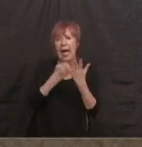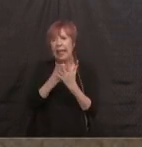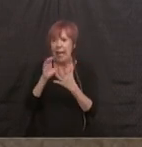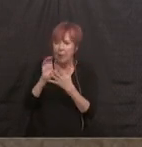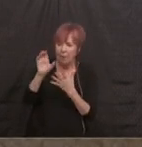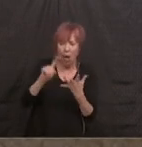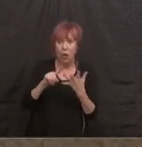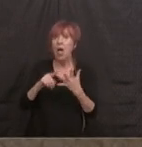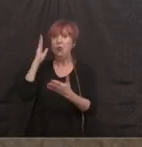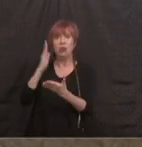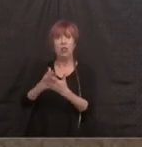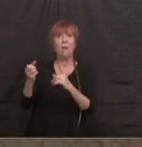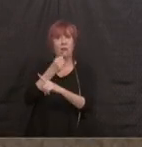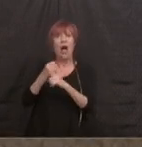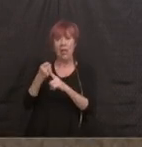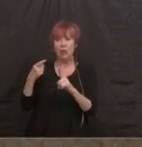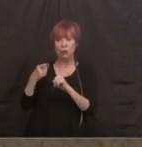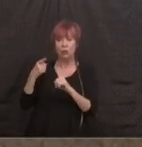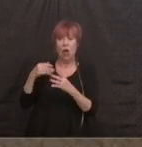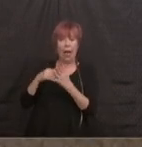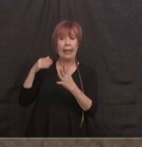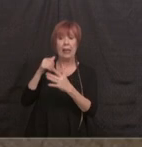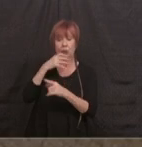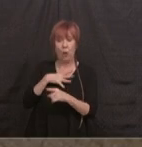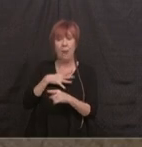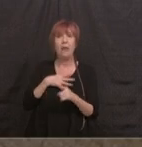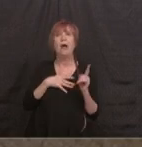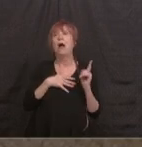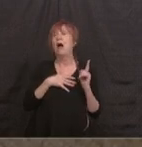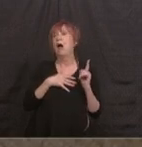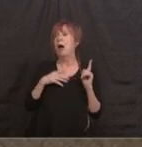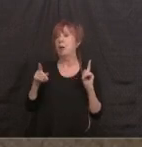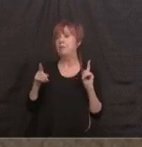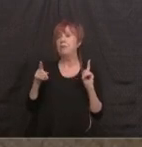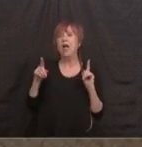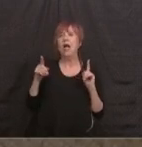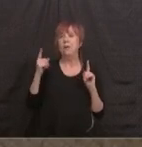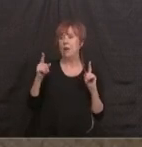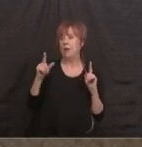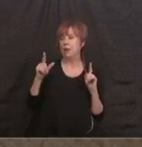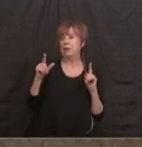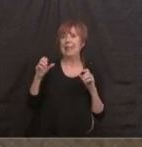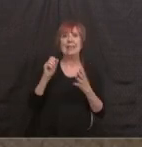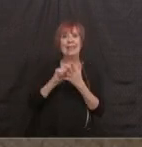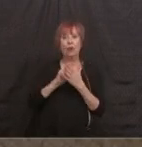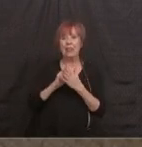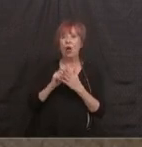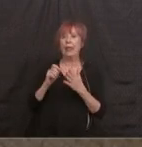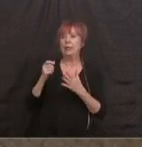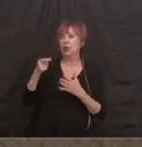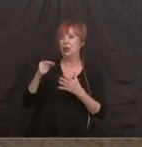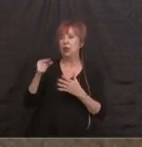ending violence against women. The Spotlight Initiative, which is Liz with the Executive Office of the Secretary General at the UN, Spotlight Initiative